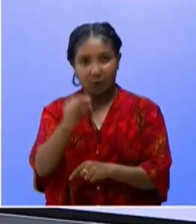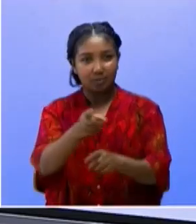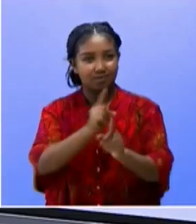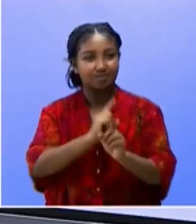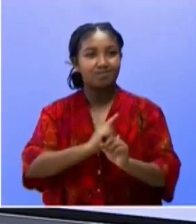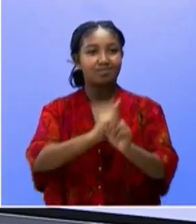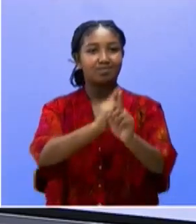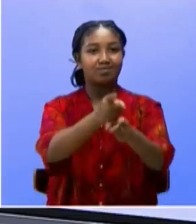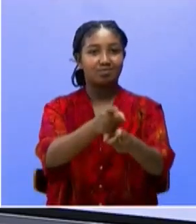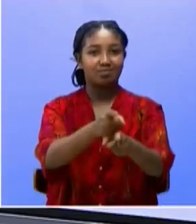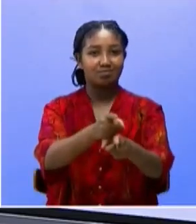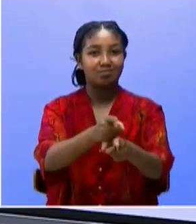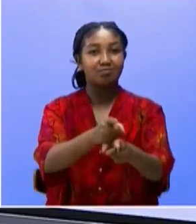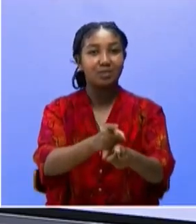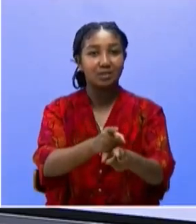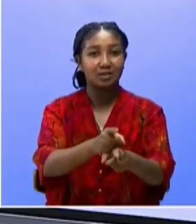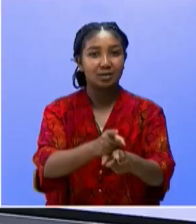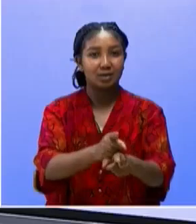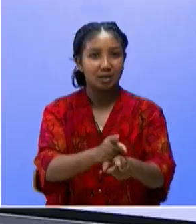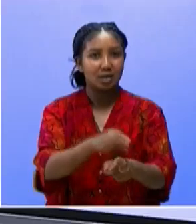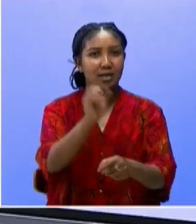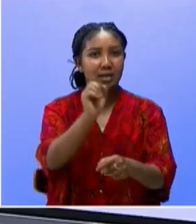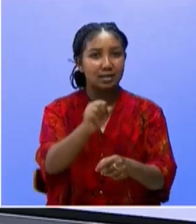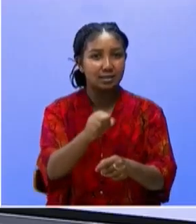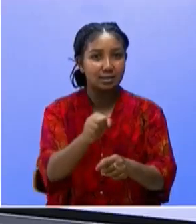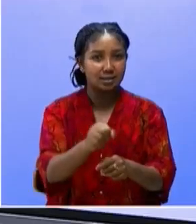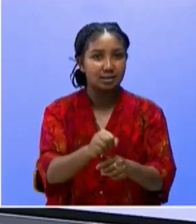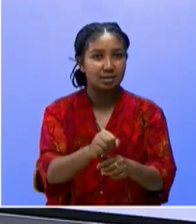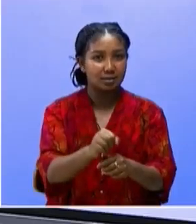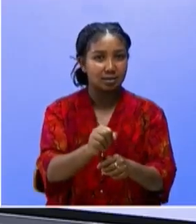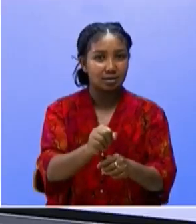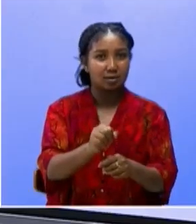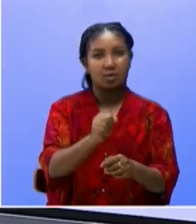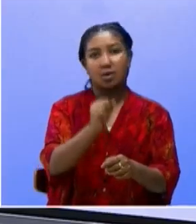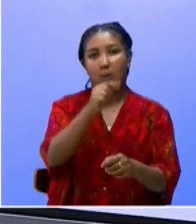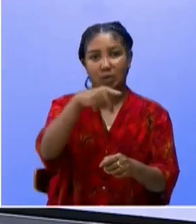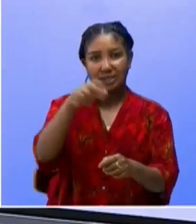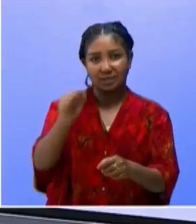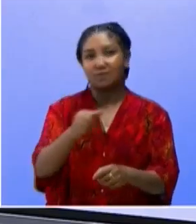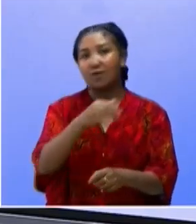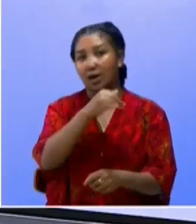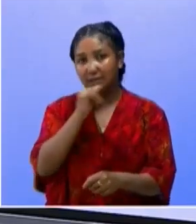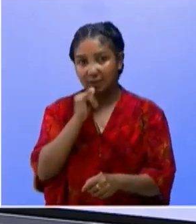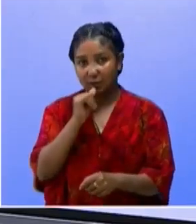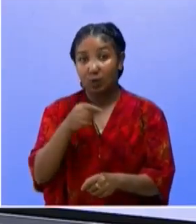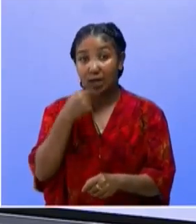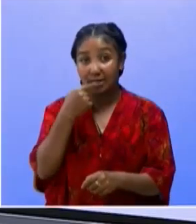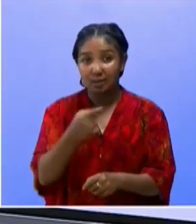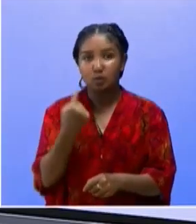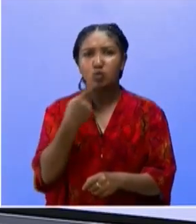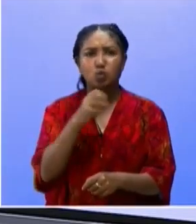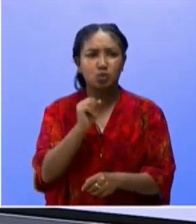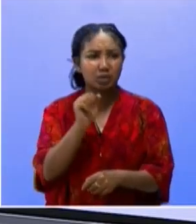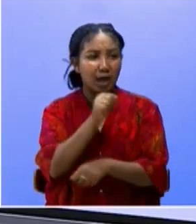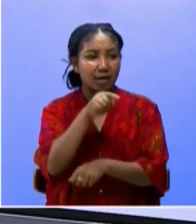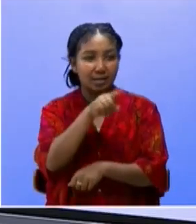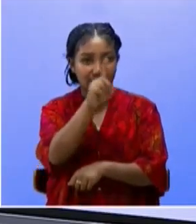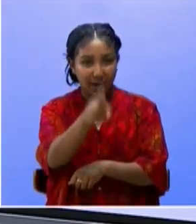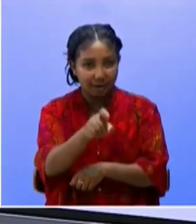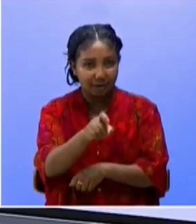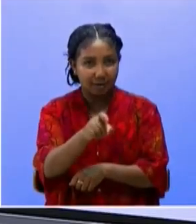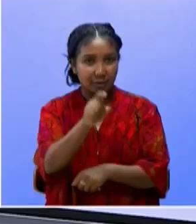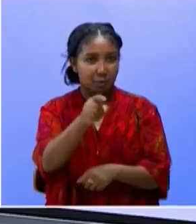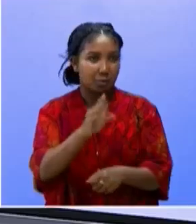answer is going to tell what? Yes, and a possessive adjective. Very good. When I say whose car is that, you